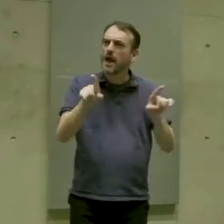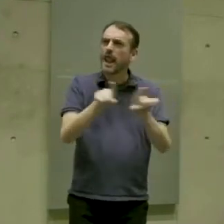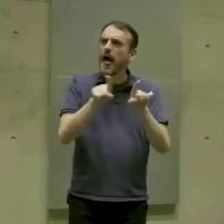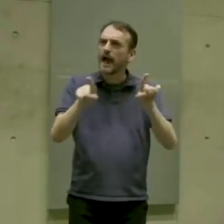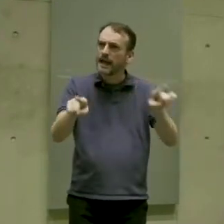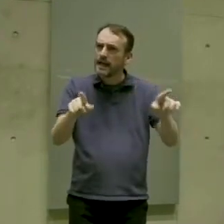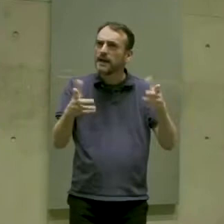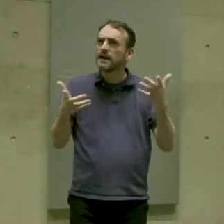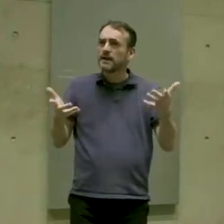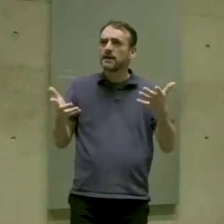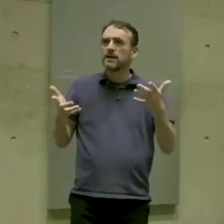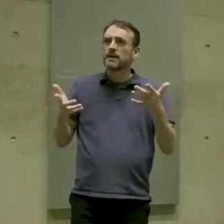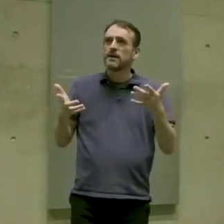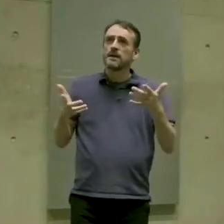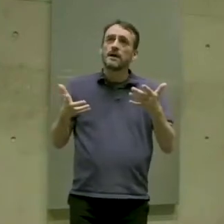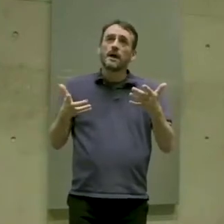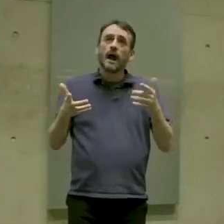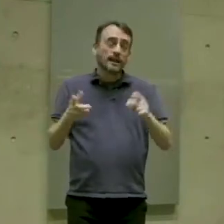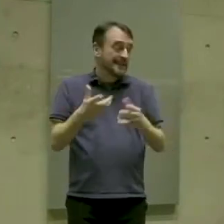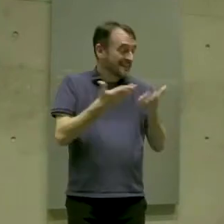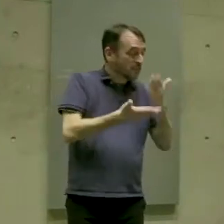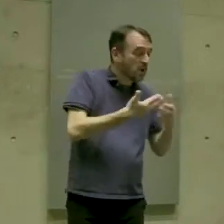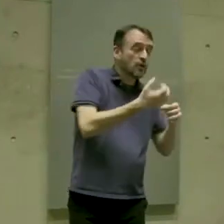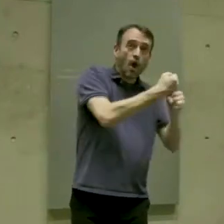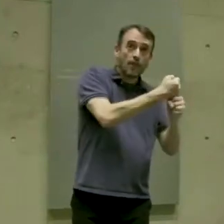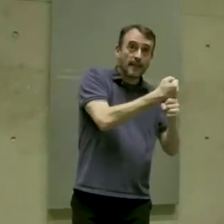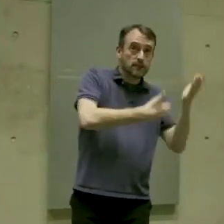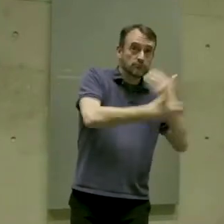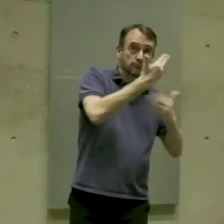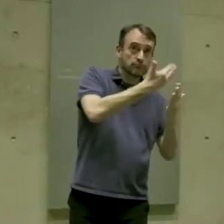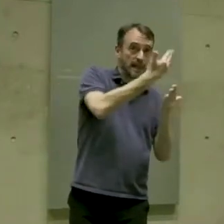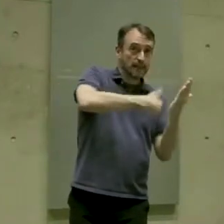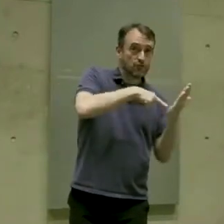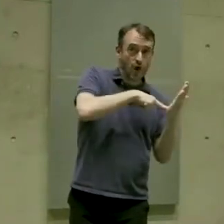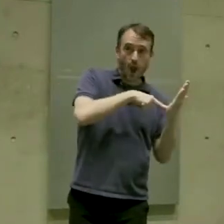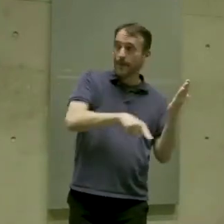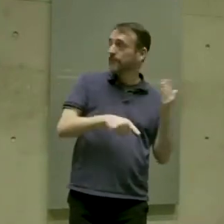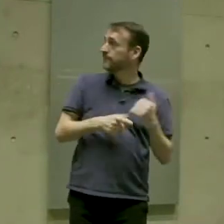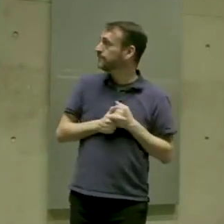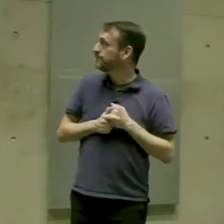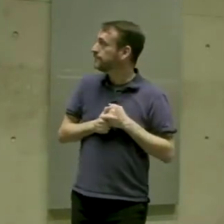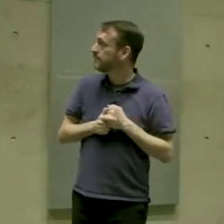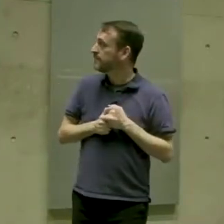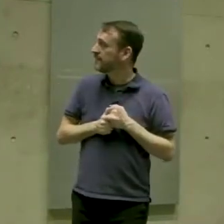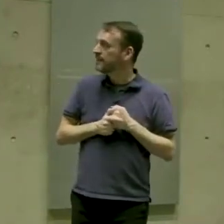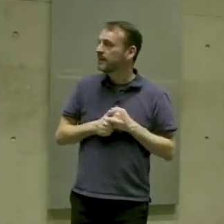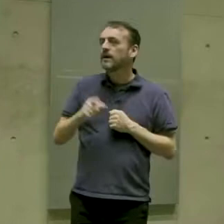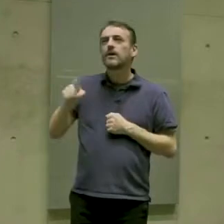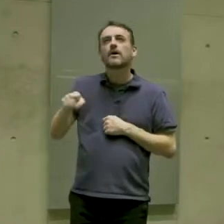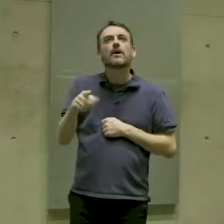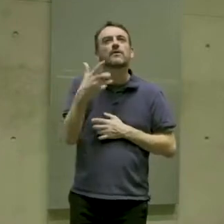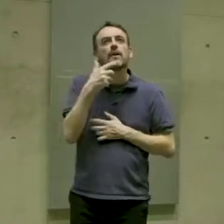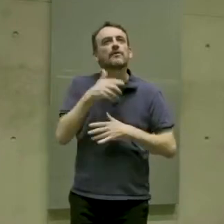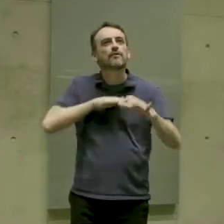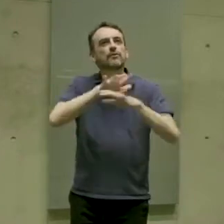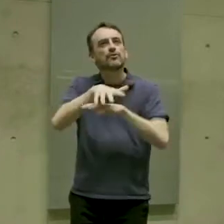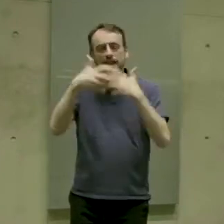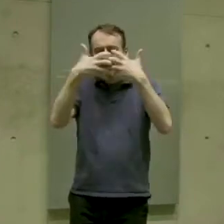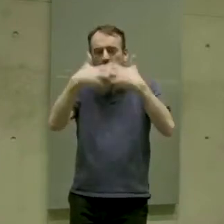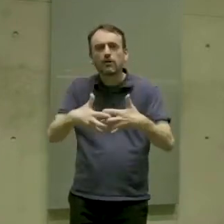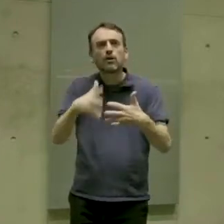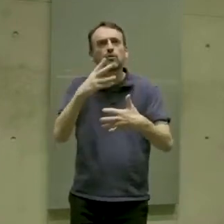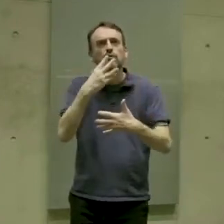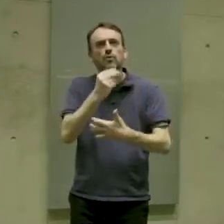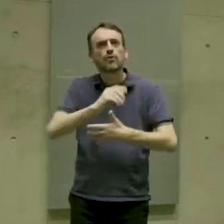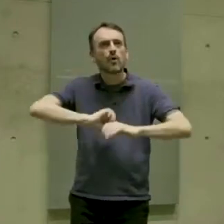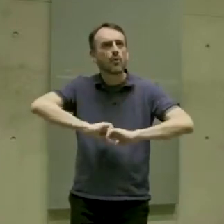beloved by literary academics back in the day? Those were the future, technology used right. They were